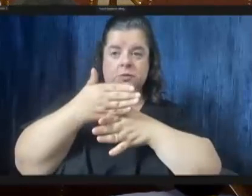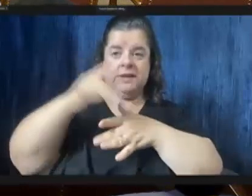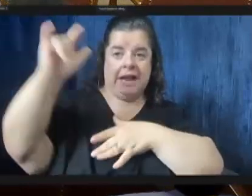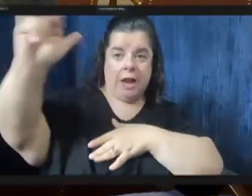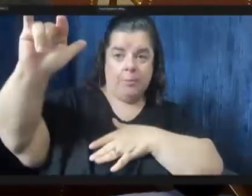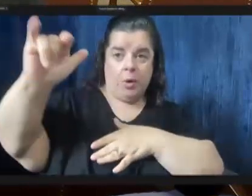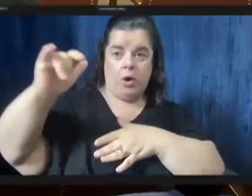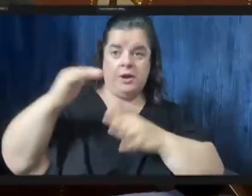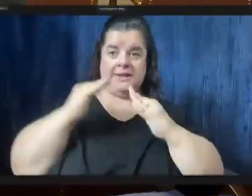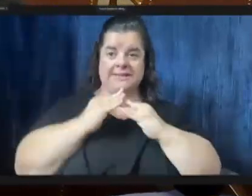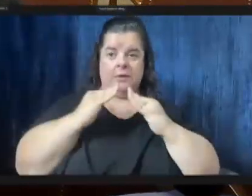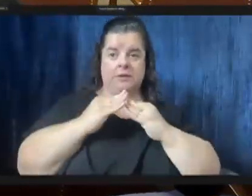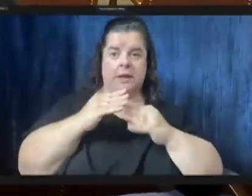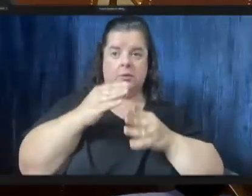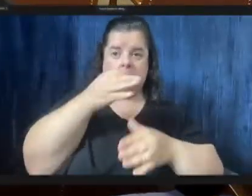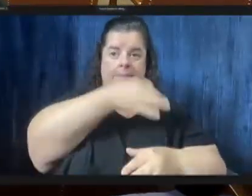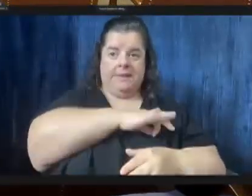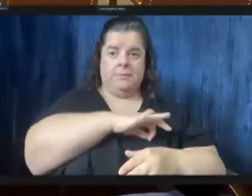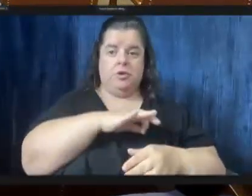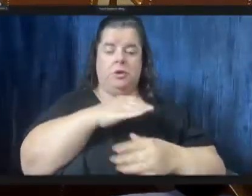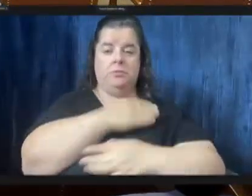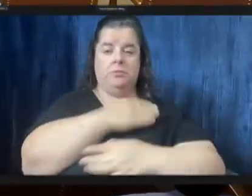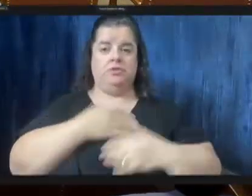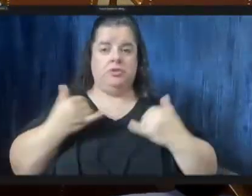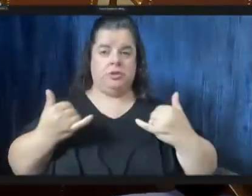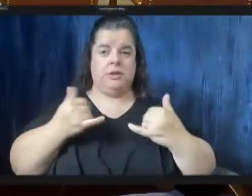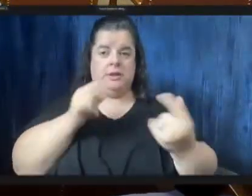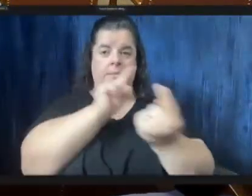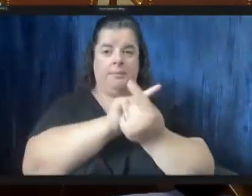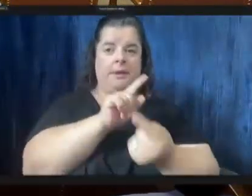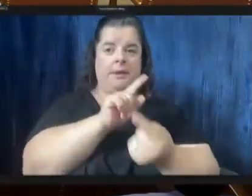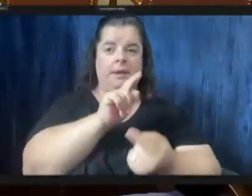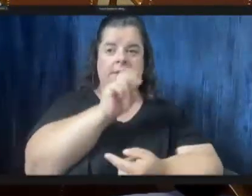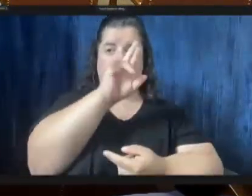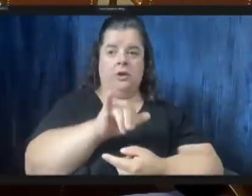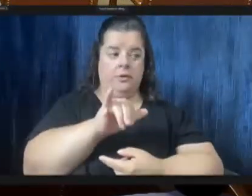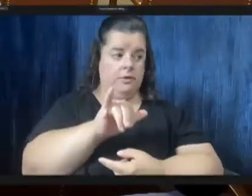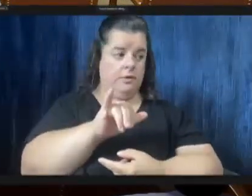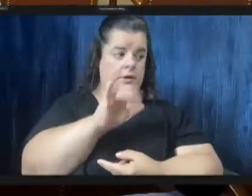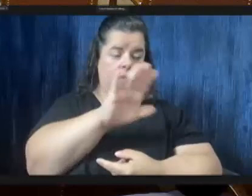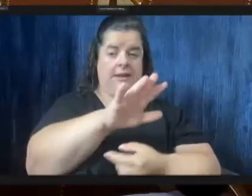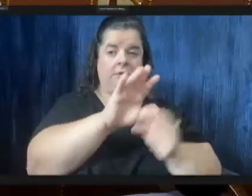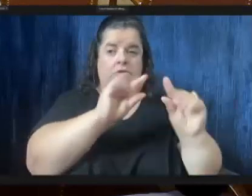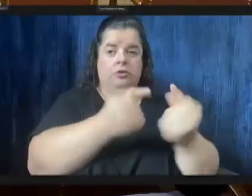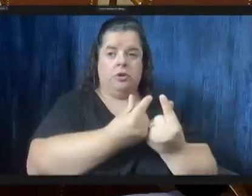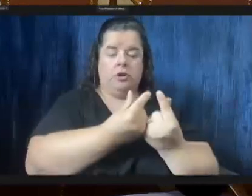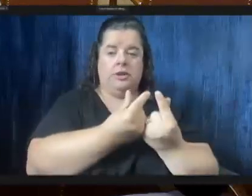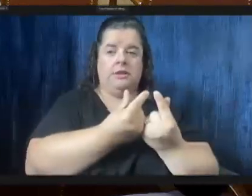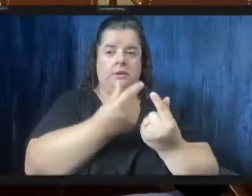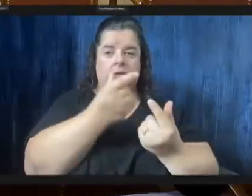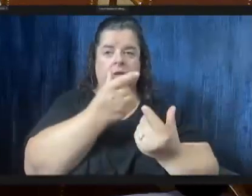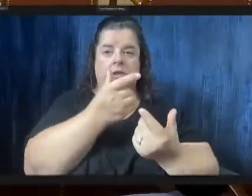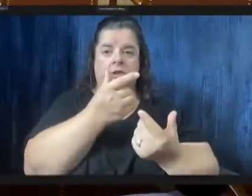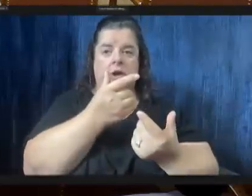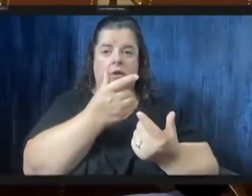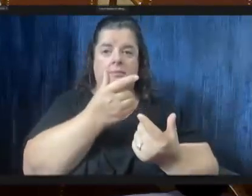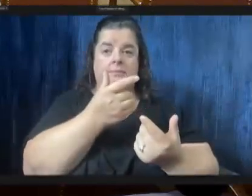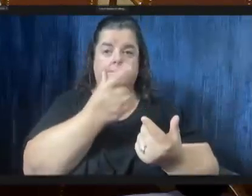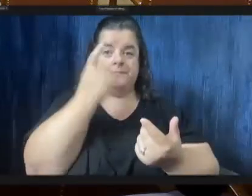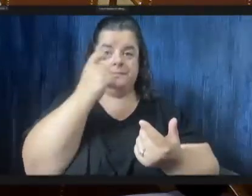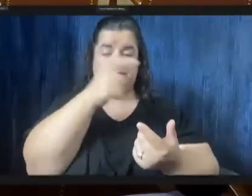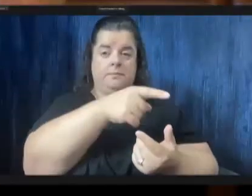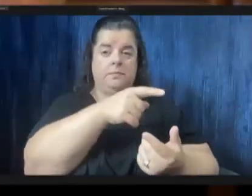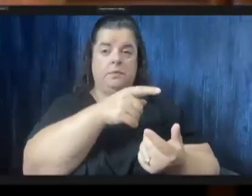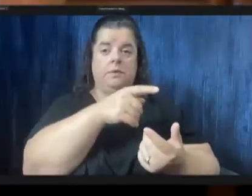Pittsburgh. It was a pleasure today to meet Mr. Terry McGinnis and his entourage, because they go into the